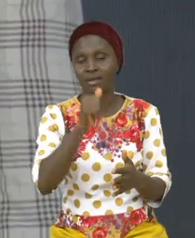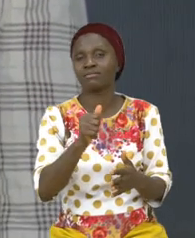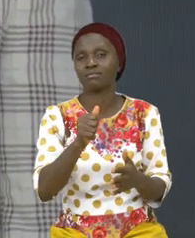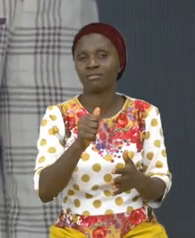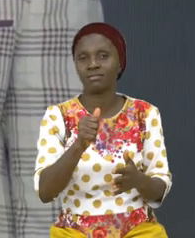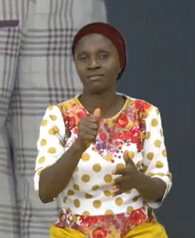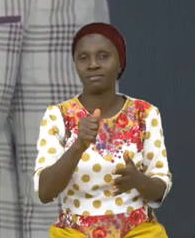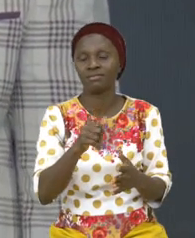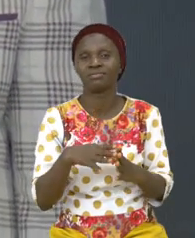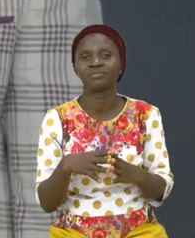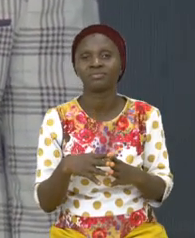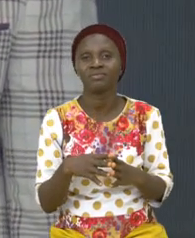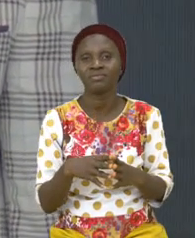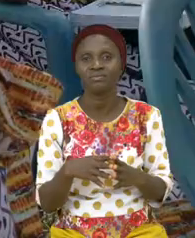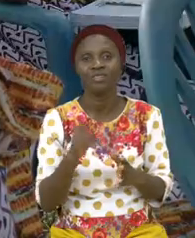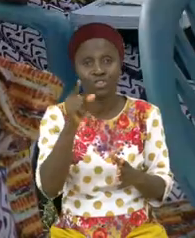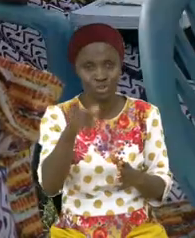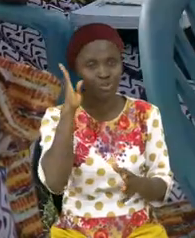am. You will be